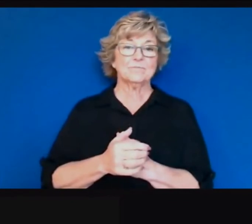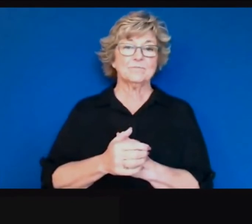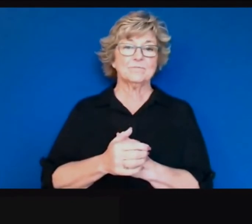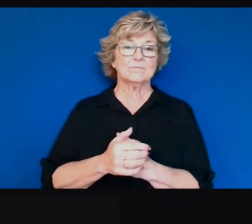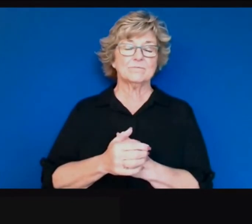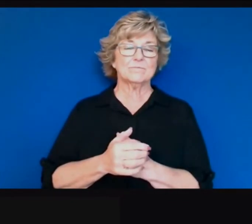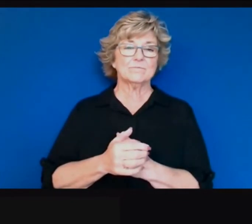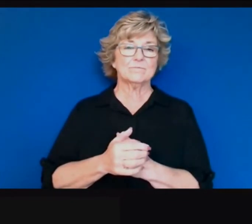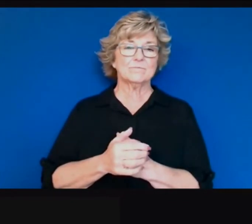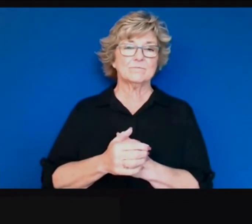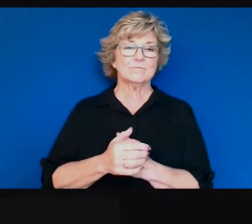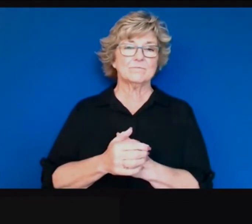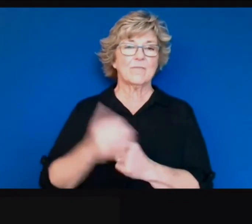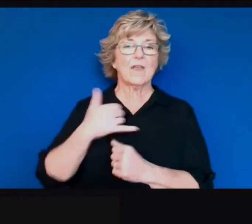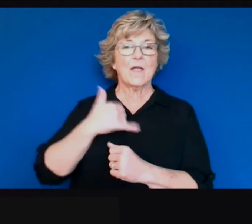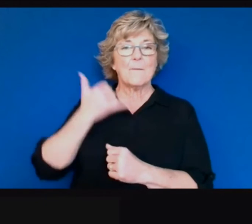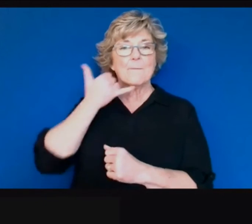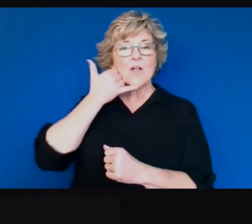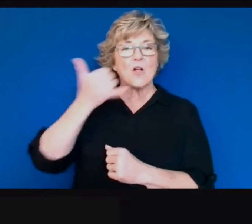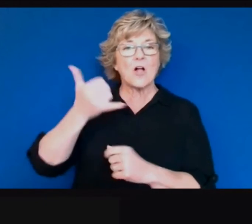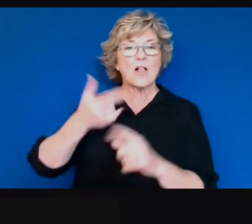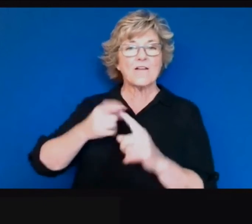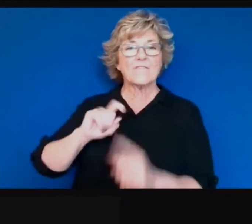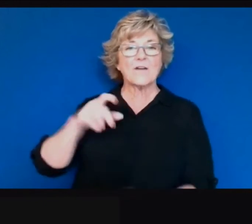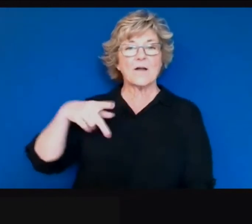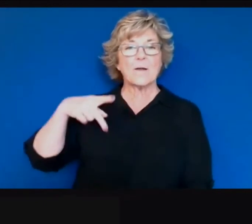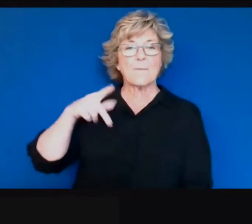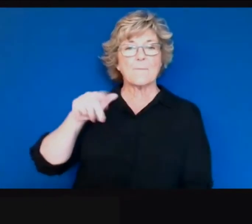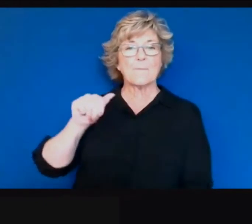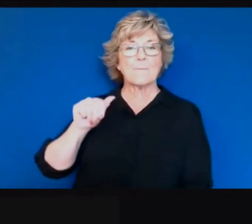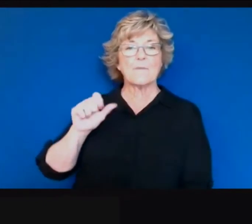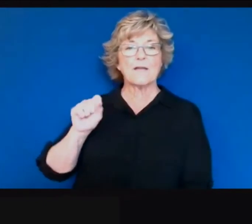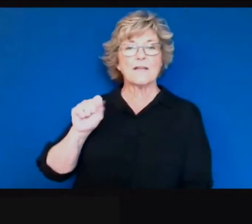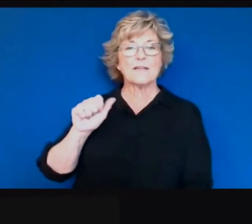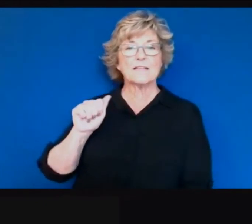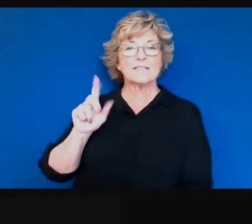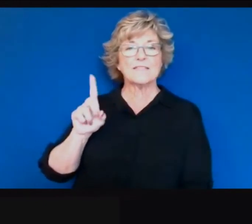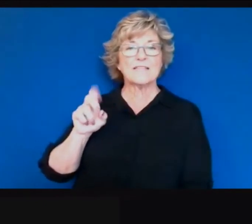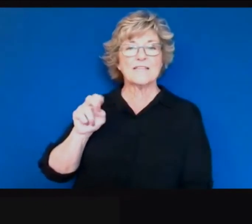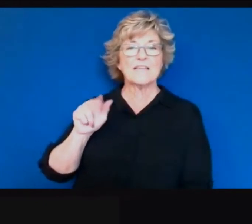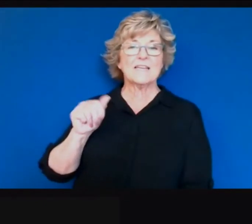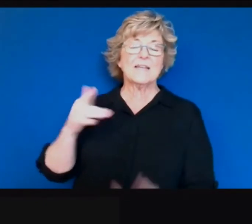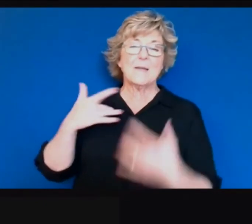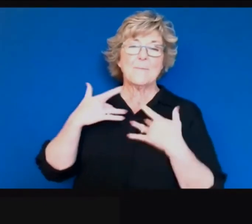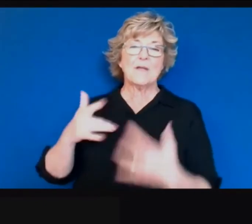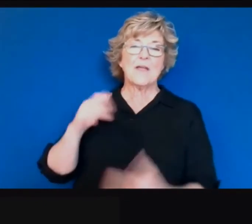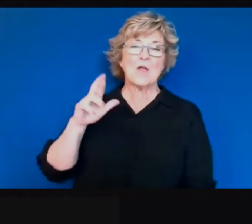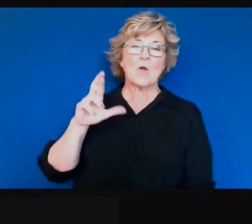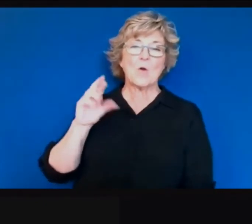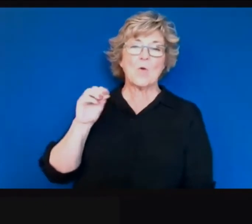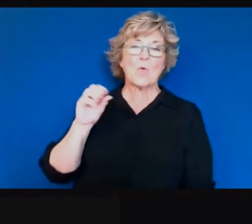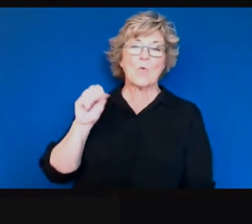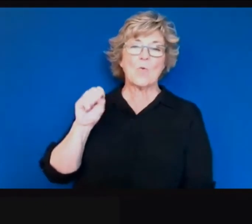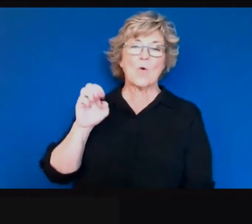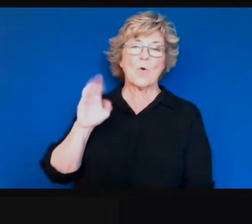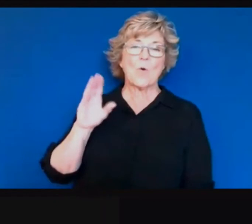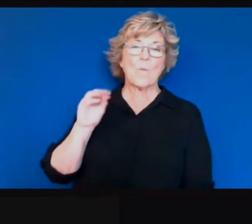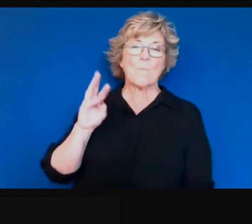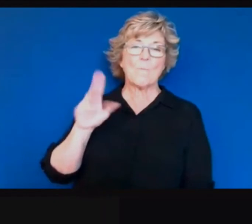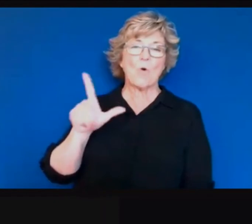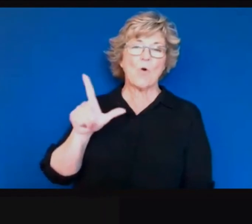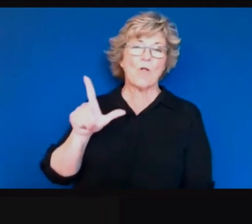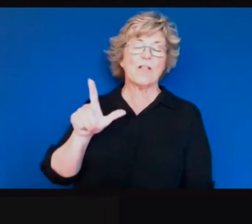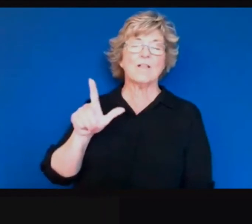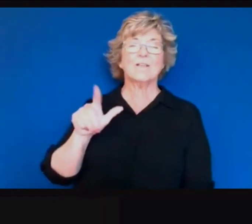I'm calling from Pasadena, where obviously the Rose Bowl, obviously a huge deal. Can you elaborate a little bit more on the state's position as it